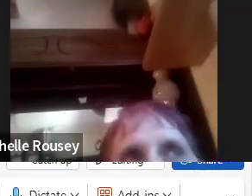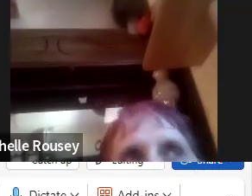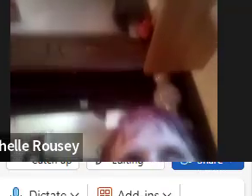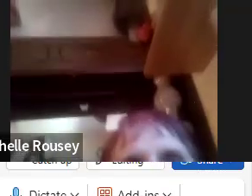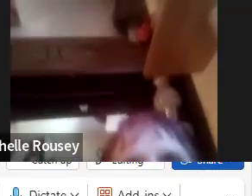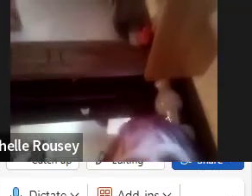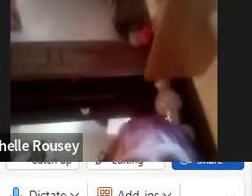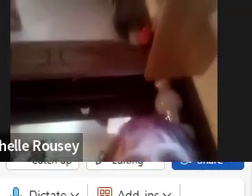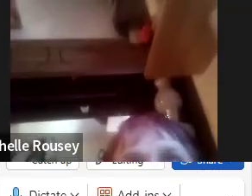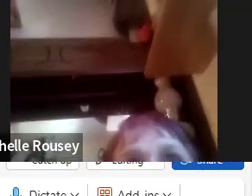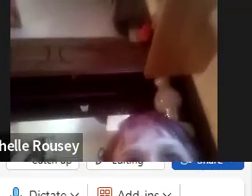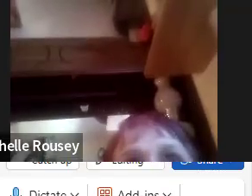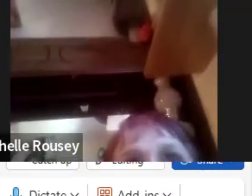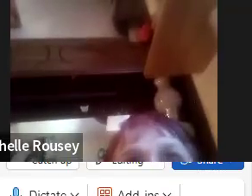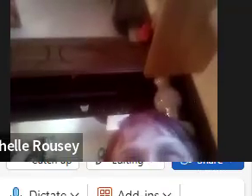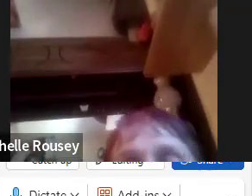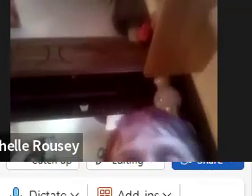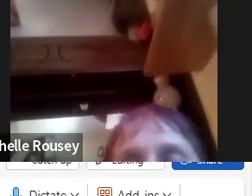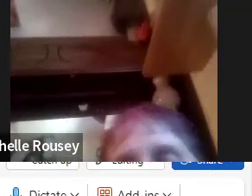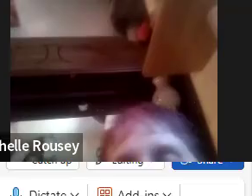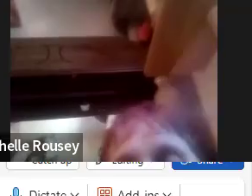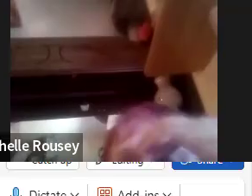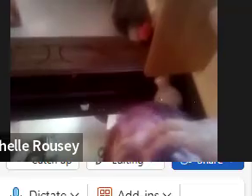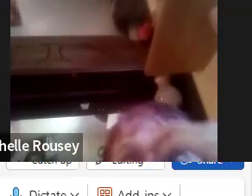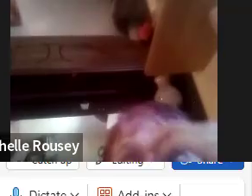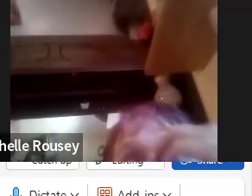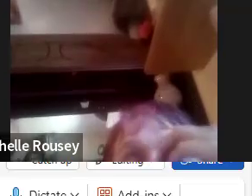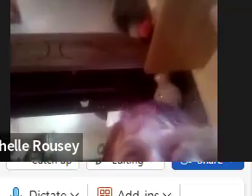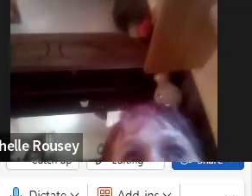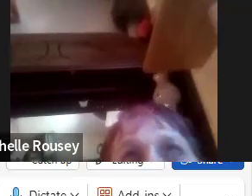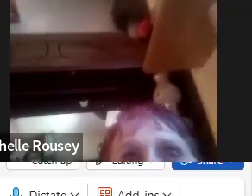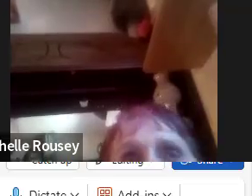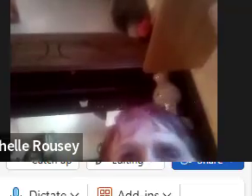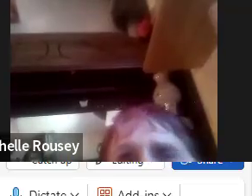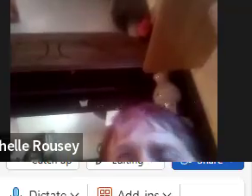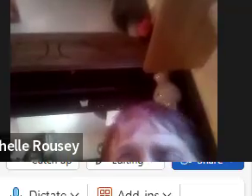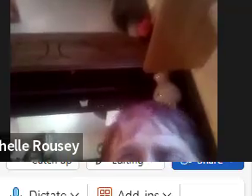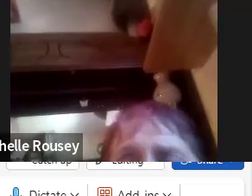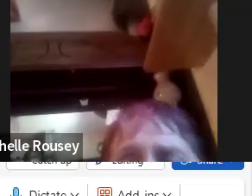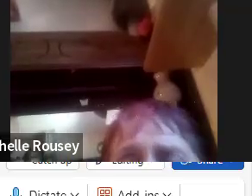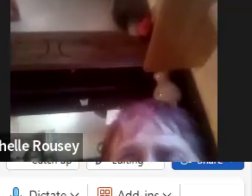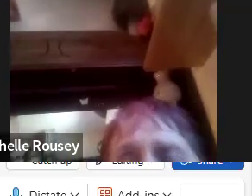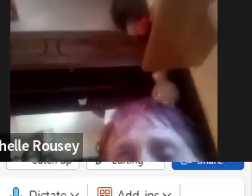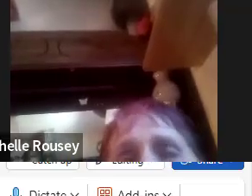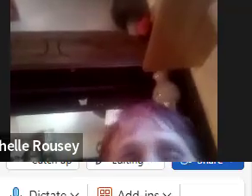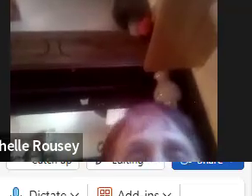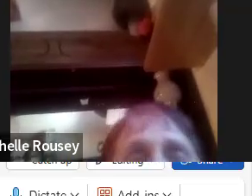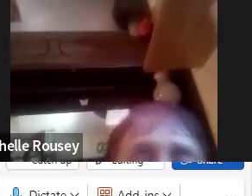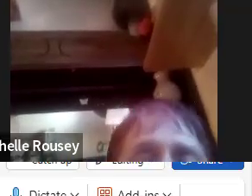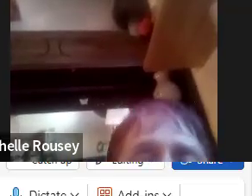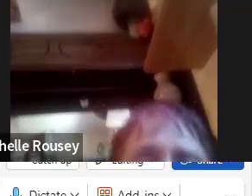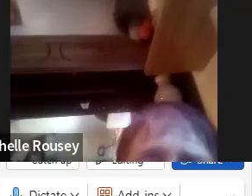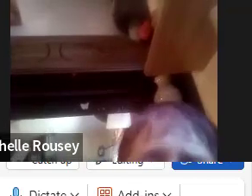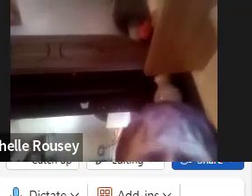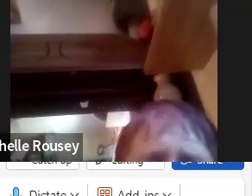important that we still look at that population, whether it's on the books or not